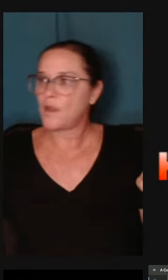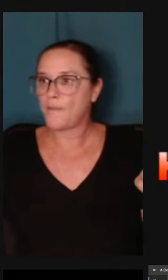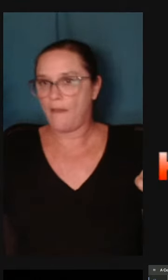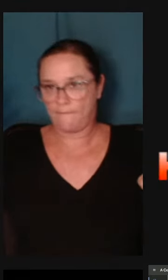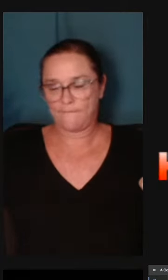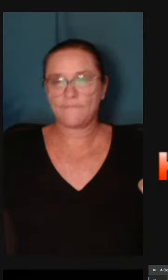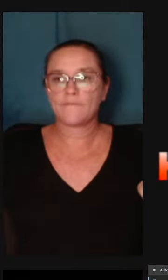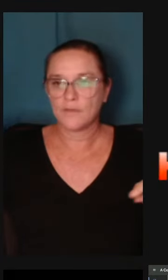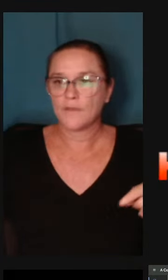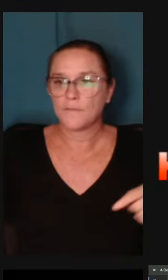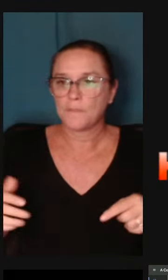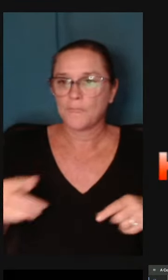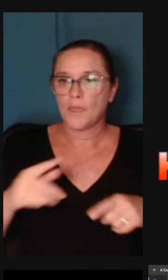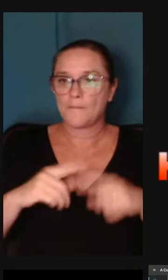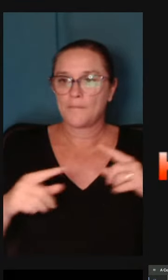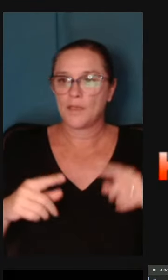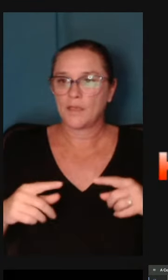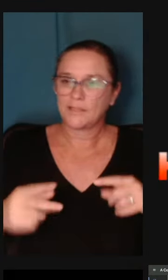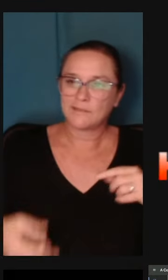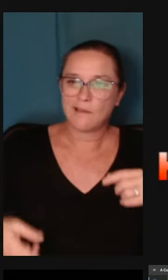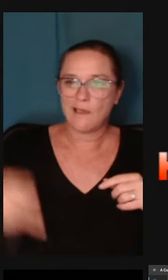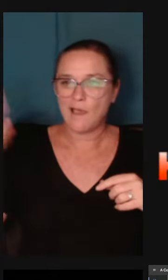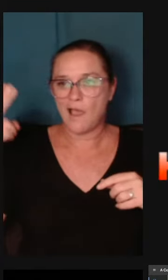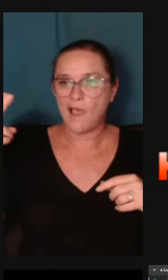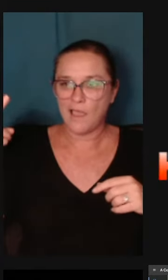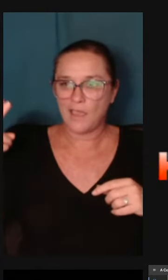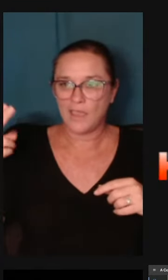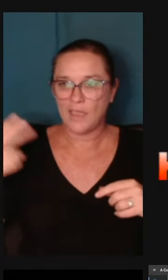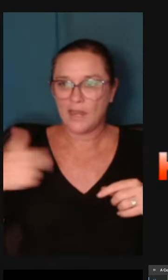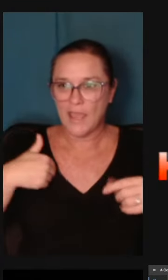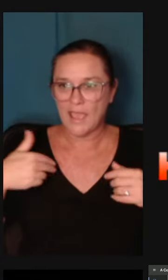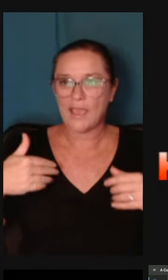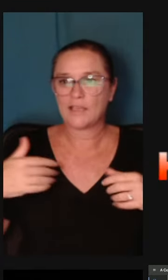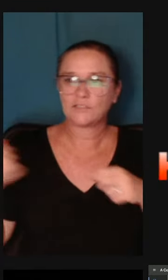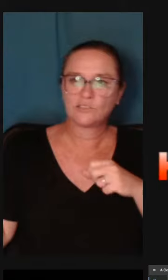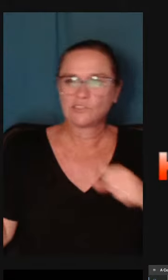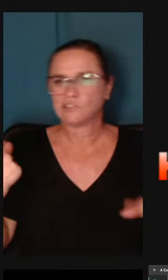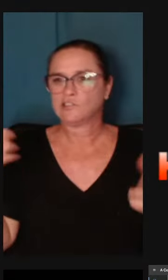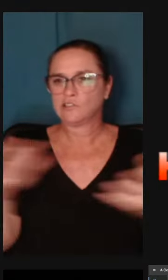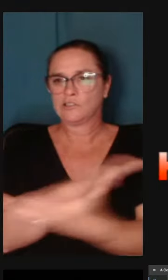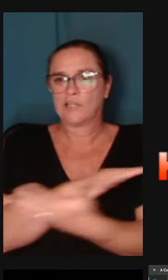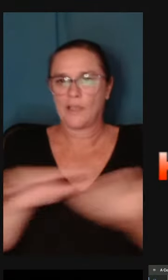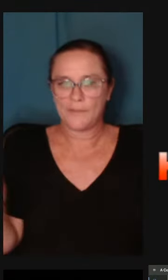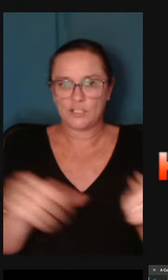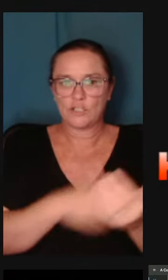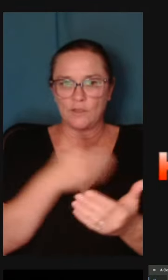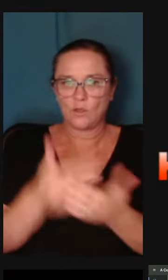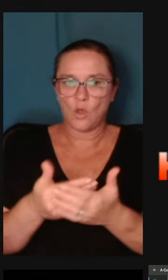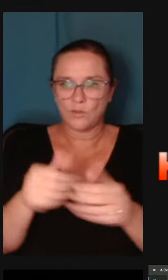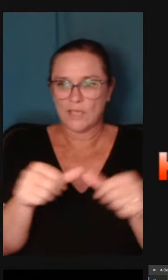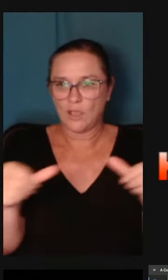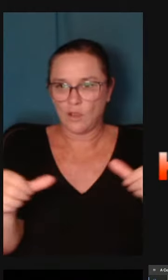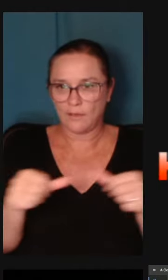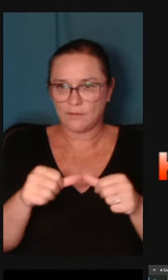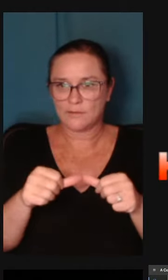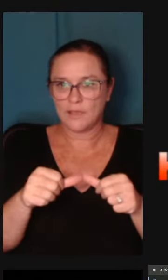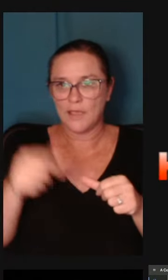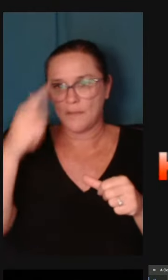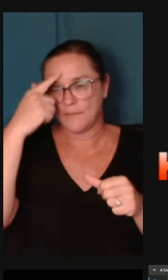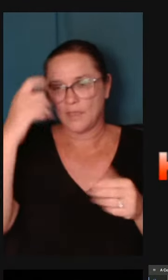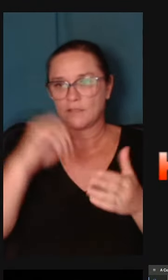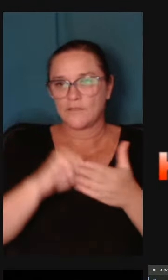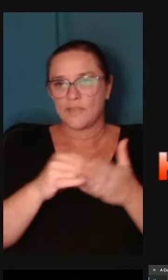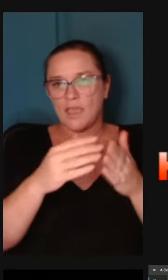is extremely high and ramps up and does extreme damage in the very near areas because of this helium